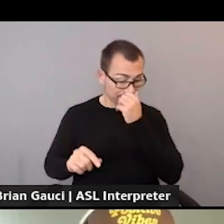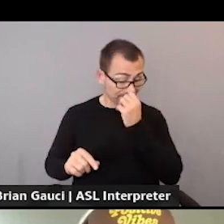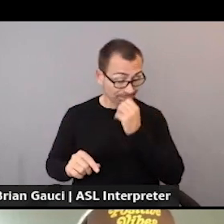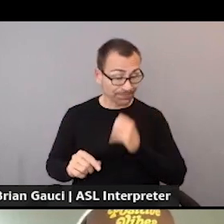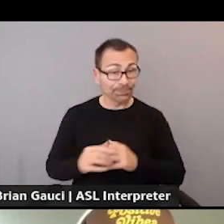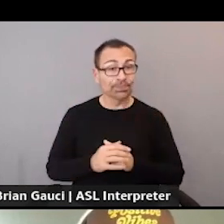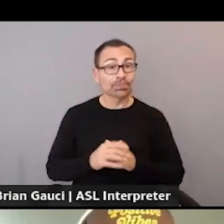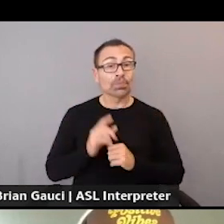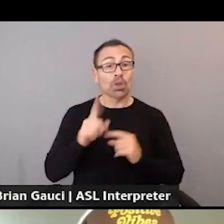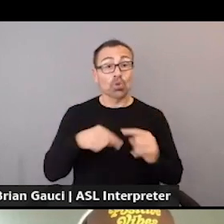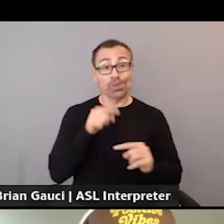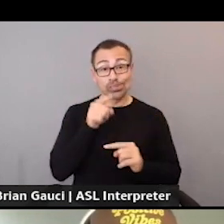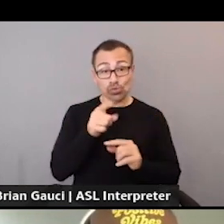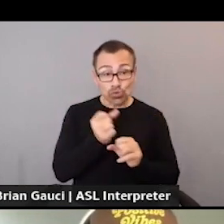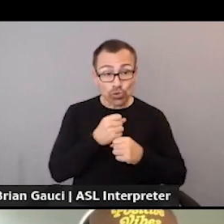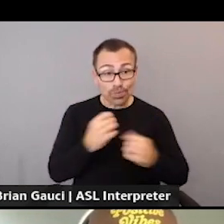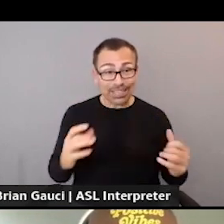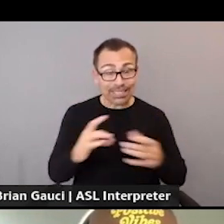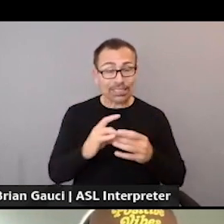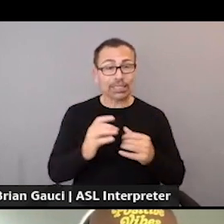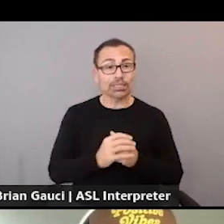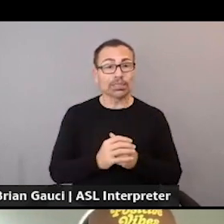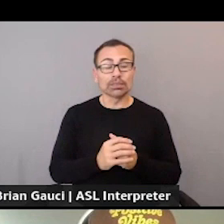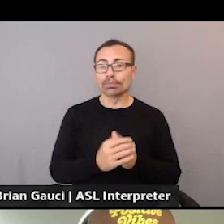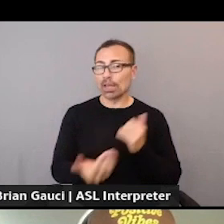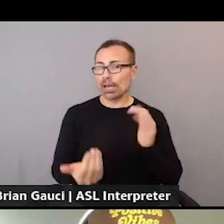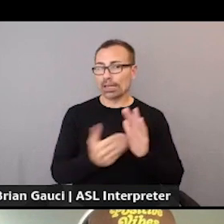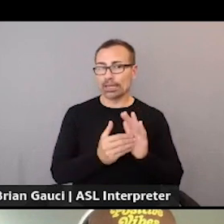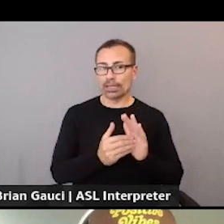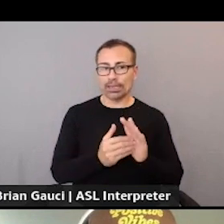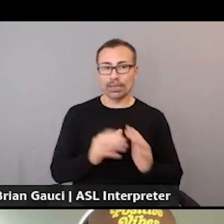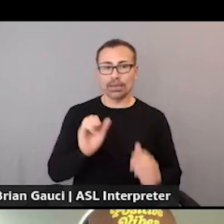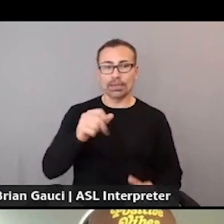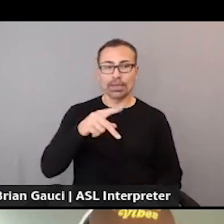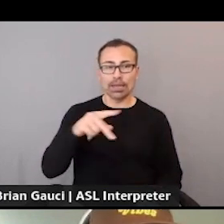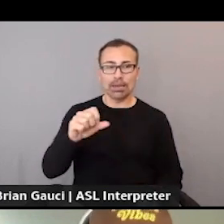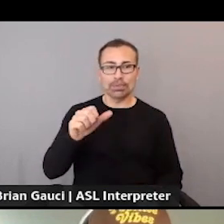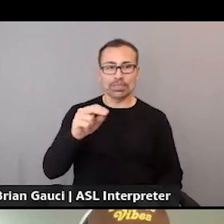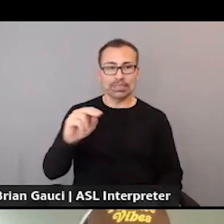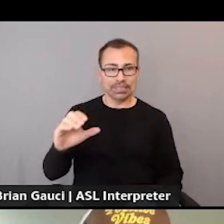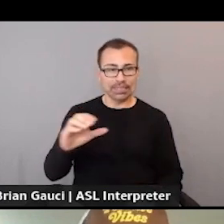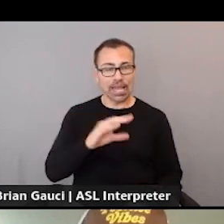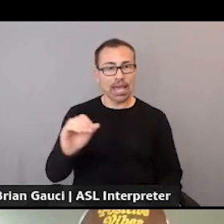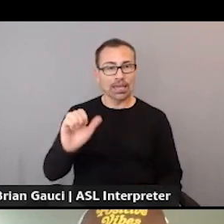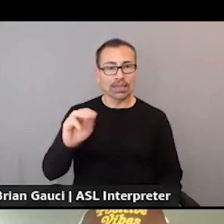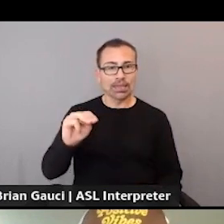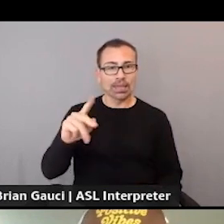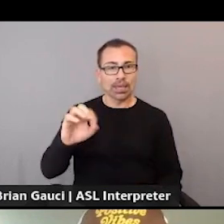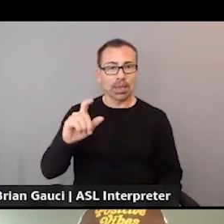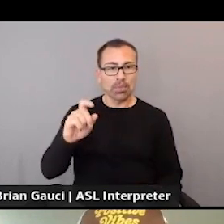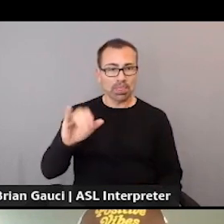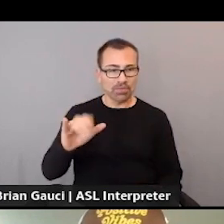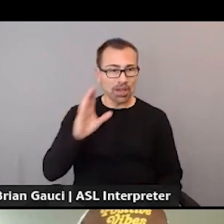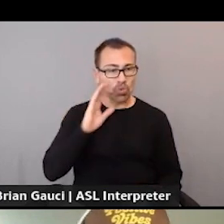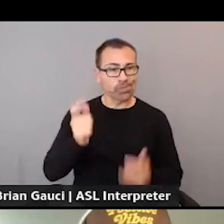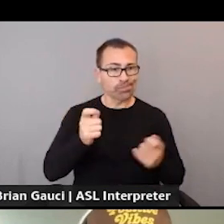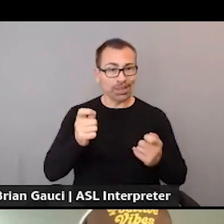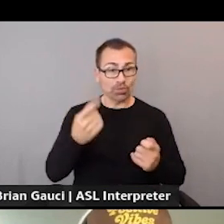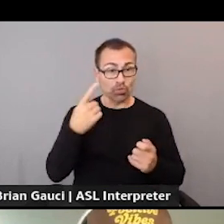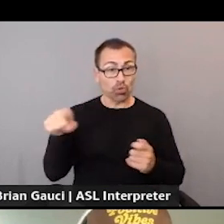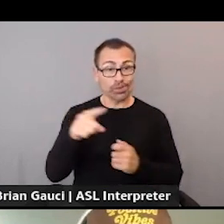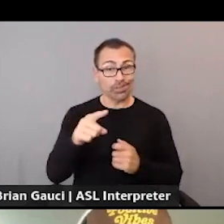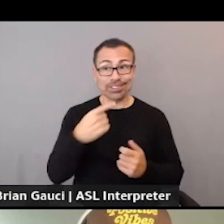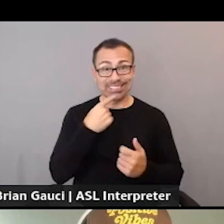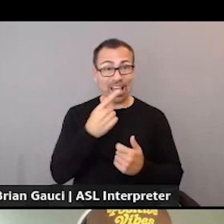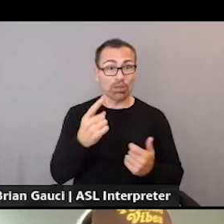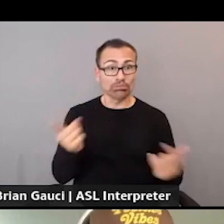and again, AppSync and Amplify will automatically manage these connections for you. You just tell it that they are in fact connected. I'm not